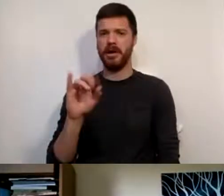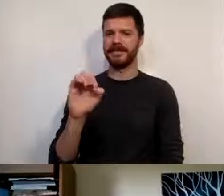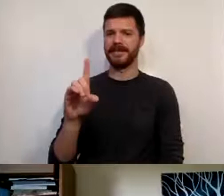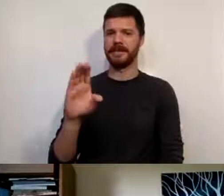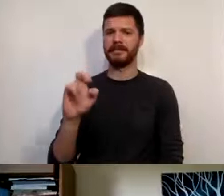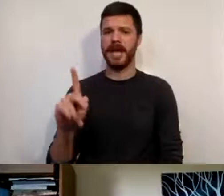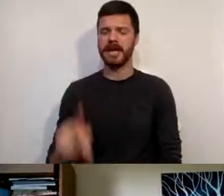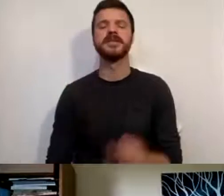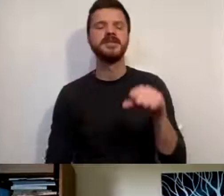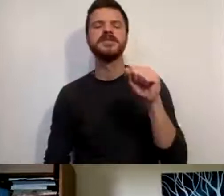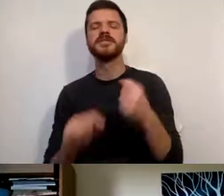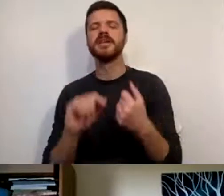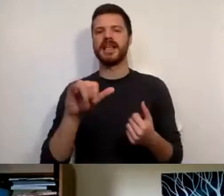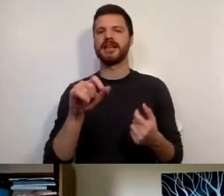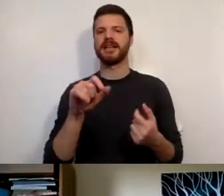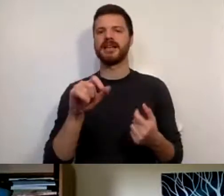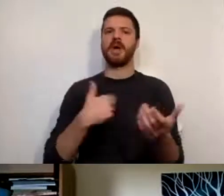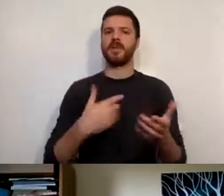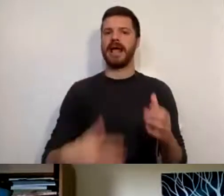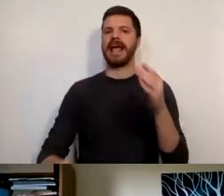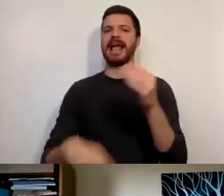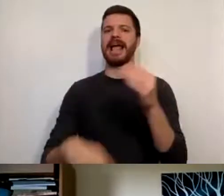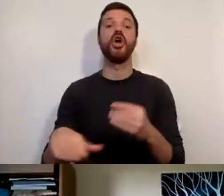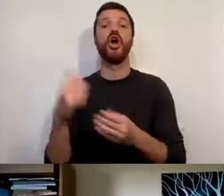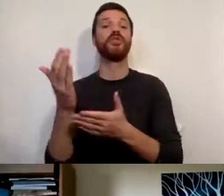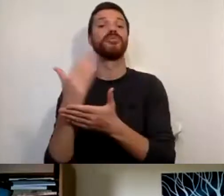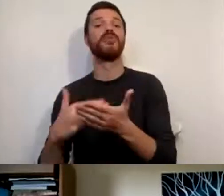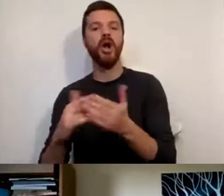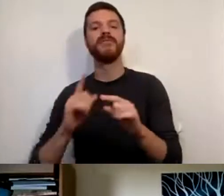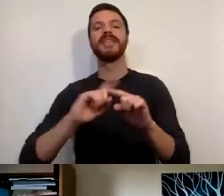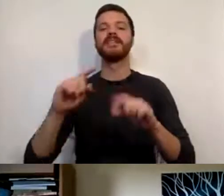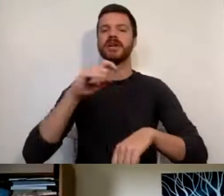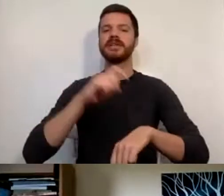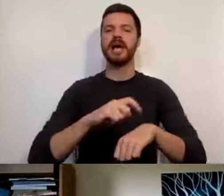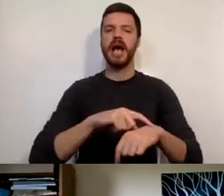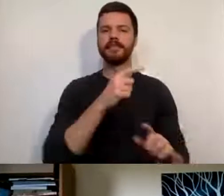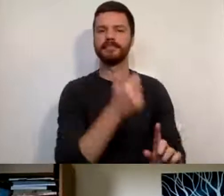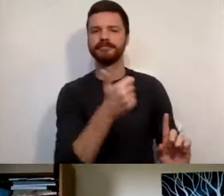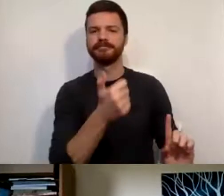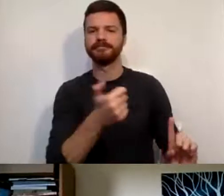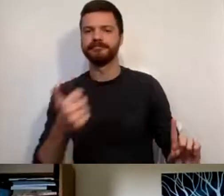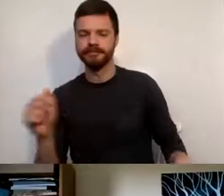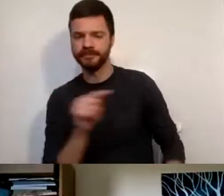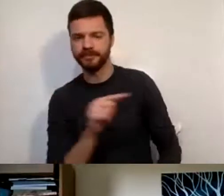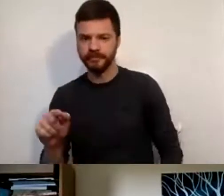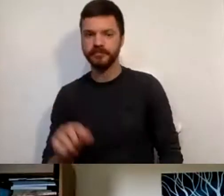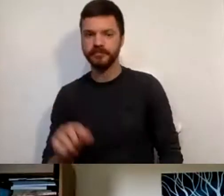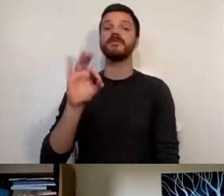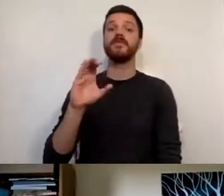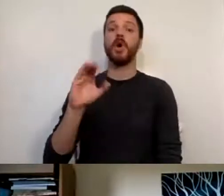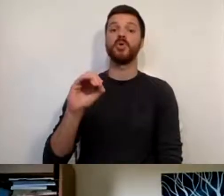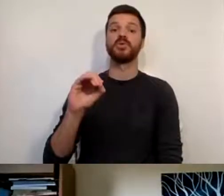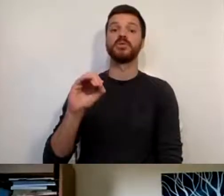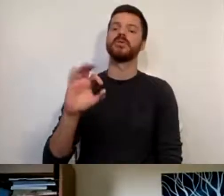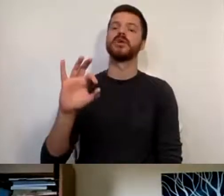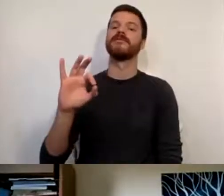so that's exactly what I was going to add. Is the other piece that's built in is at a different time scale. So the focus groups are at month 0